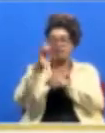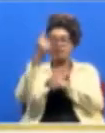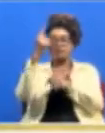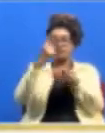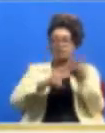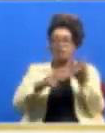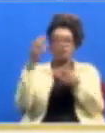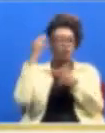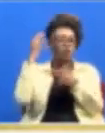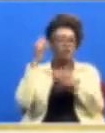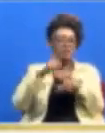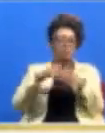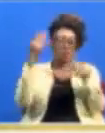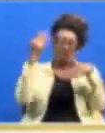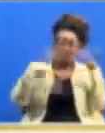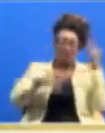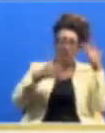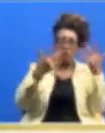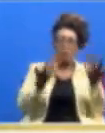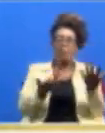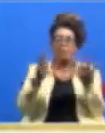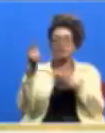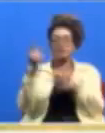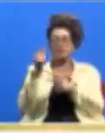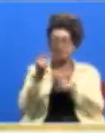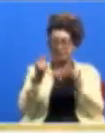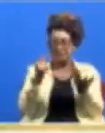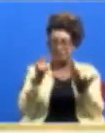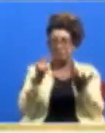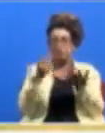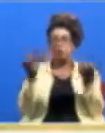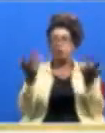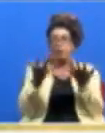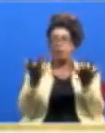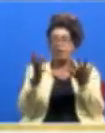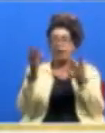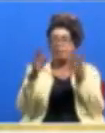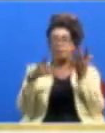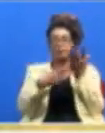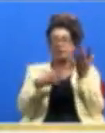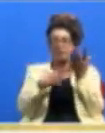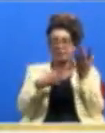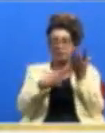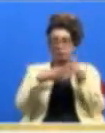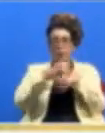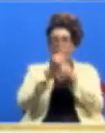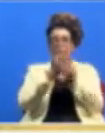college, whether they go to university, whether they go to tertiary institution, or whether they go to a polytechnic.